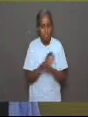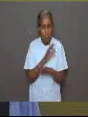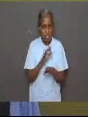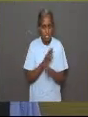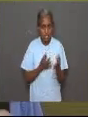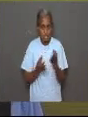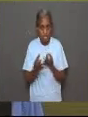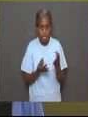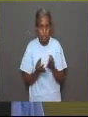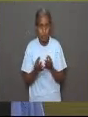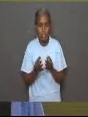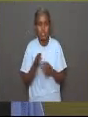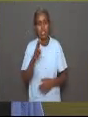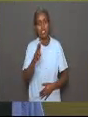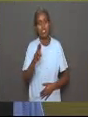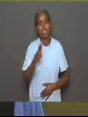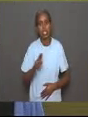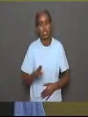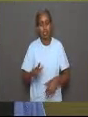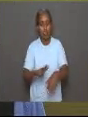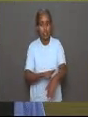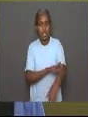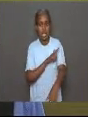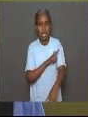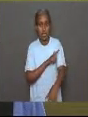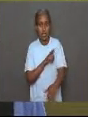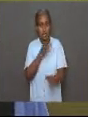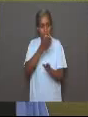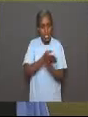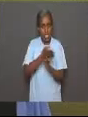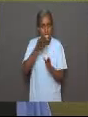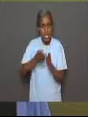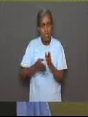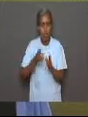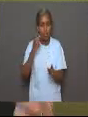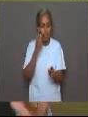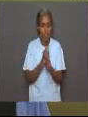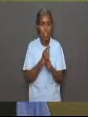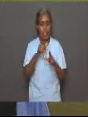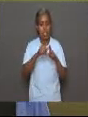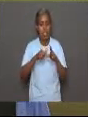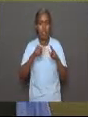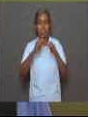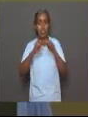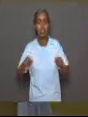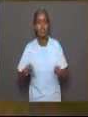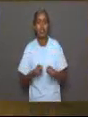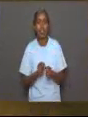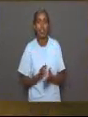expressed as the ratio of the lengths of the sides of right-angled